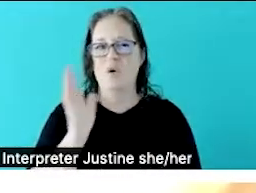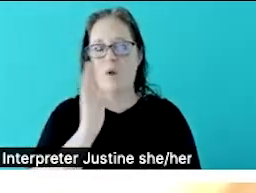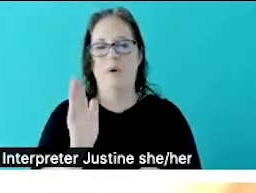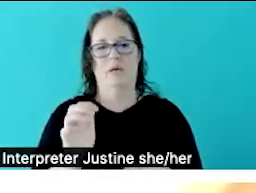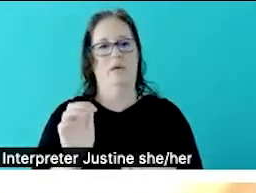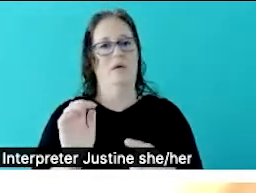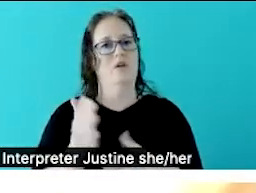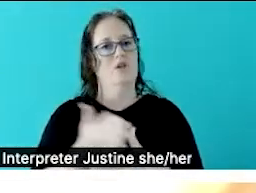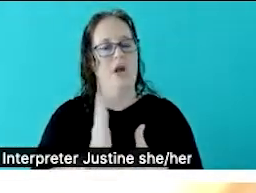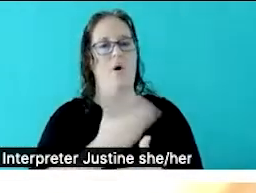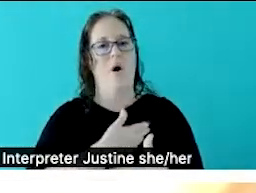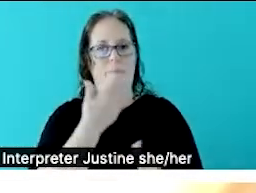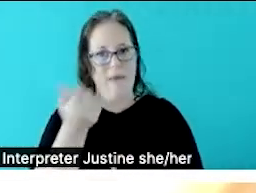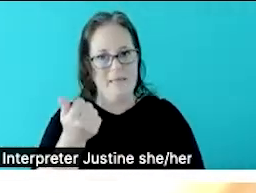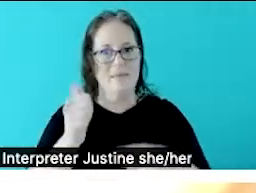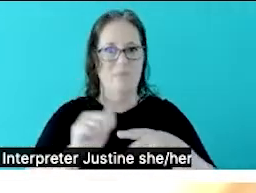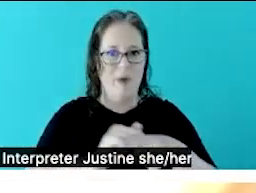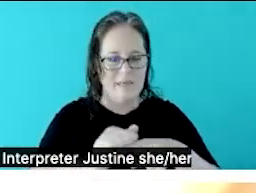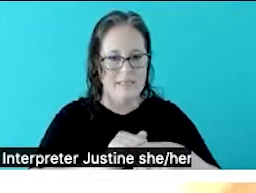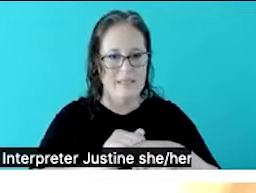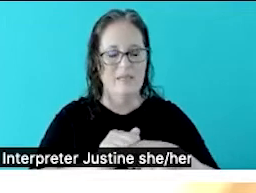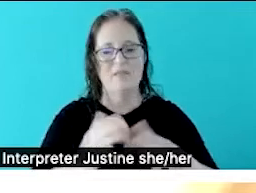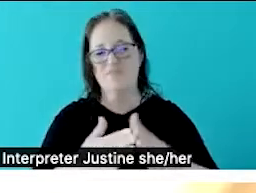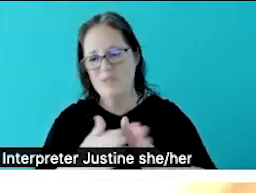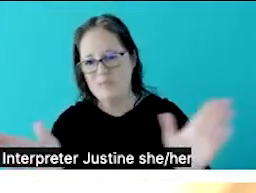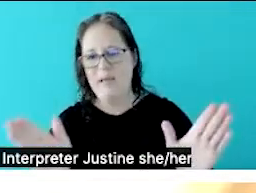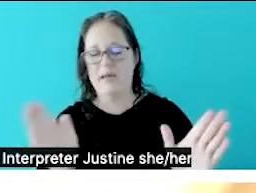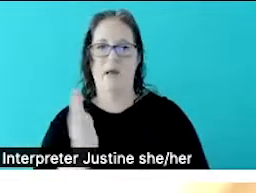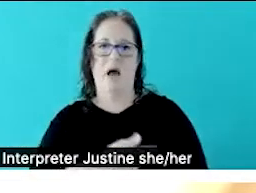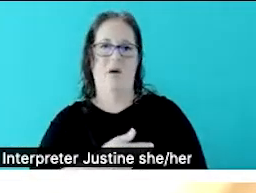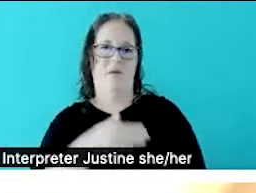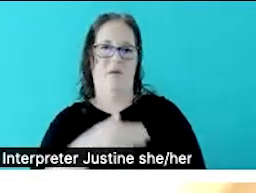practices and by expanding our accessibility focus.